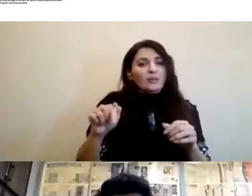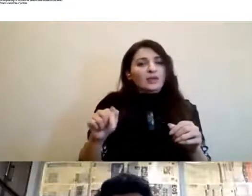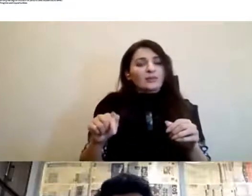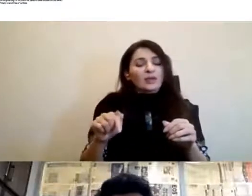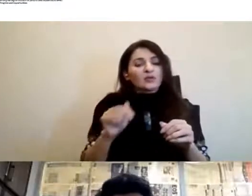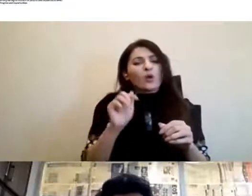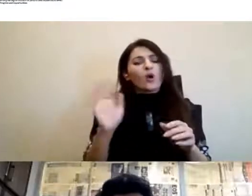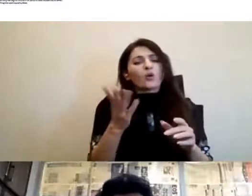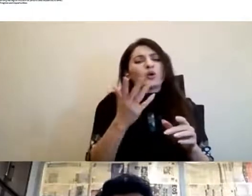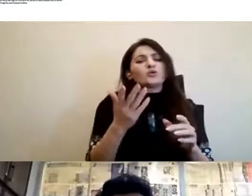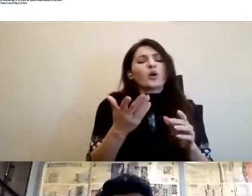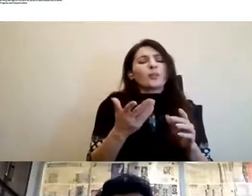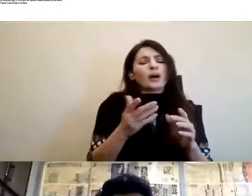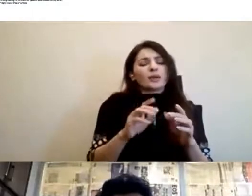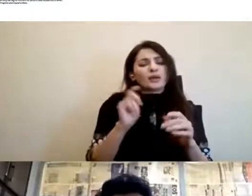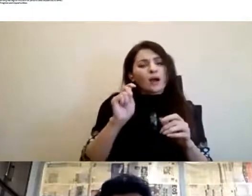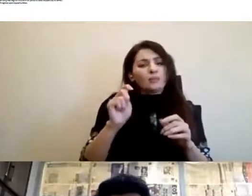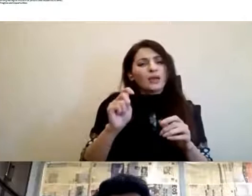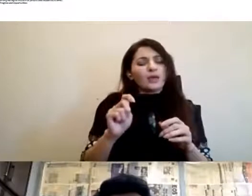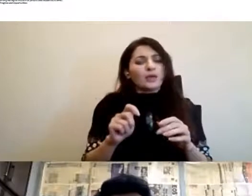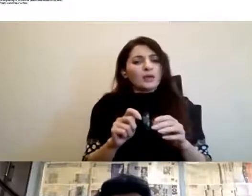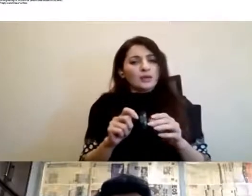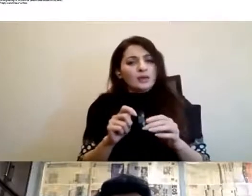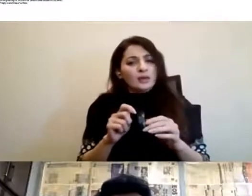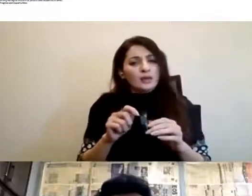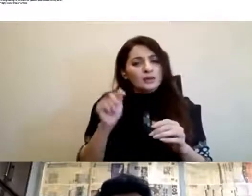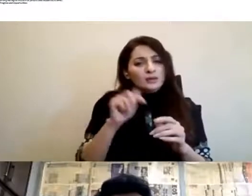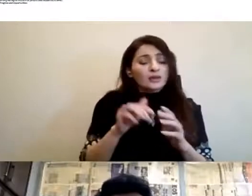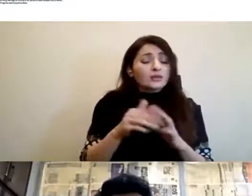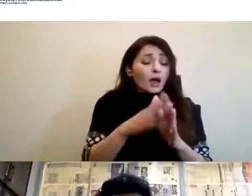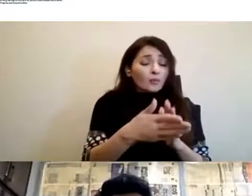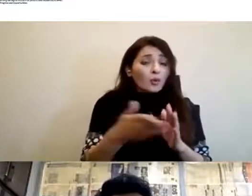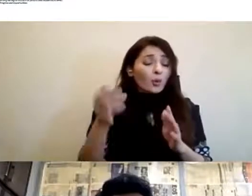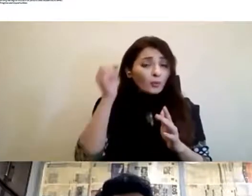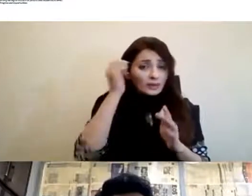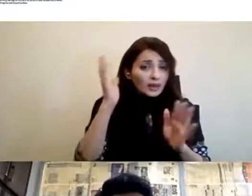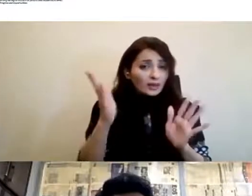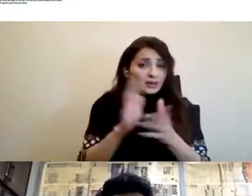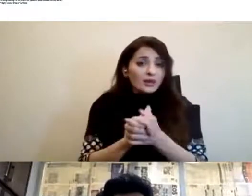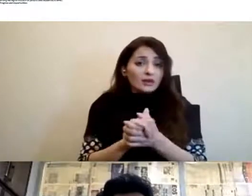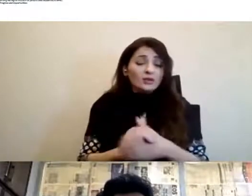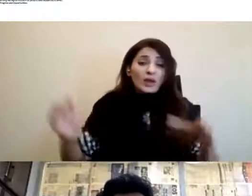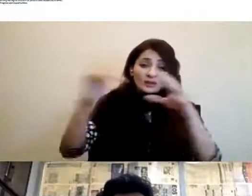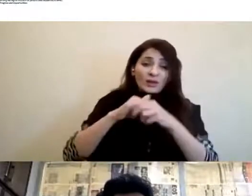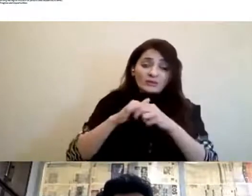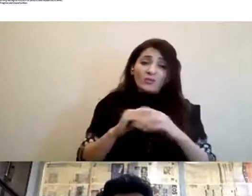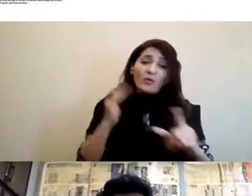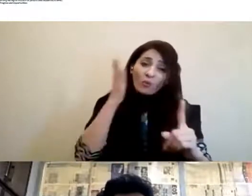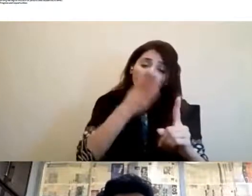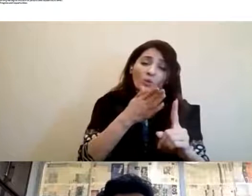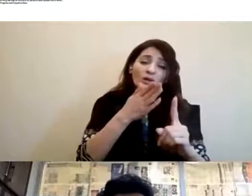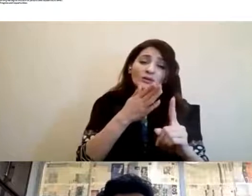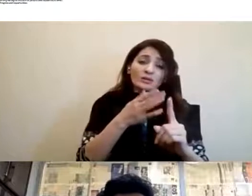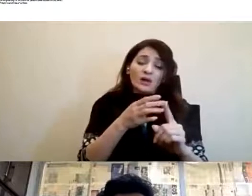and working groups. You may be aware that this is the most important accessibility-focused web framework for making